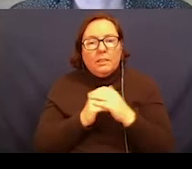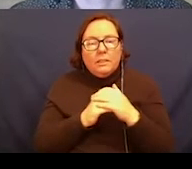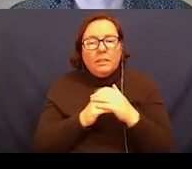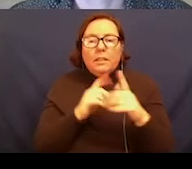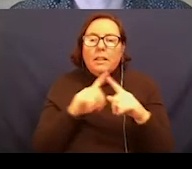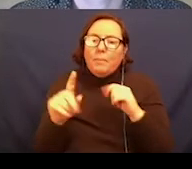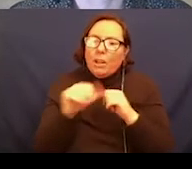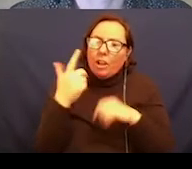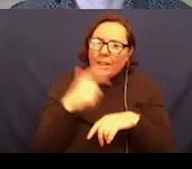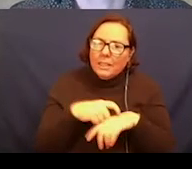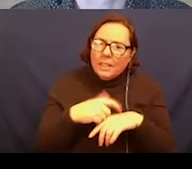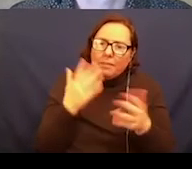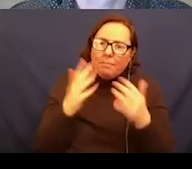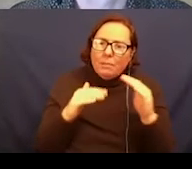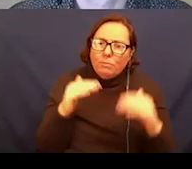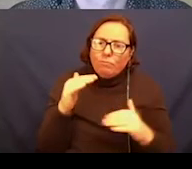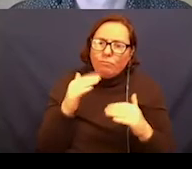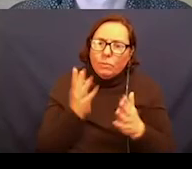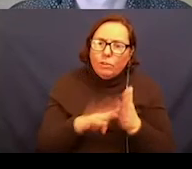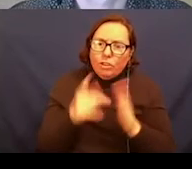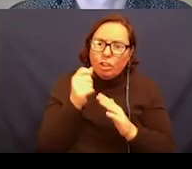and there are times when it may be lower,